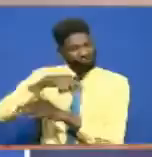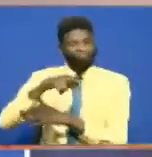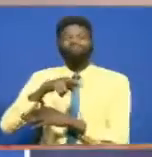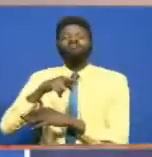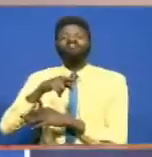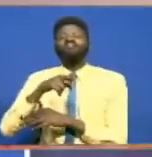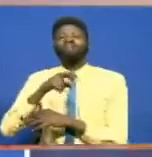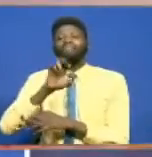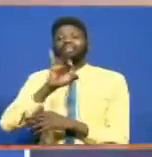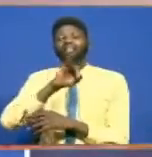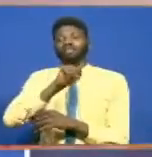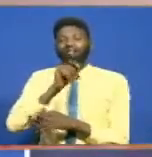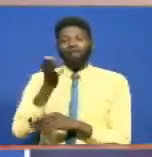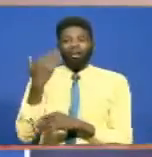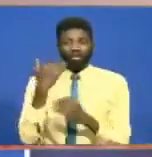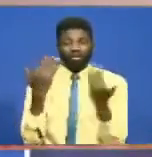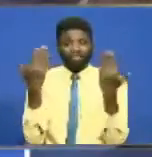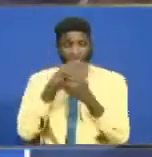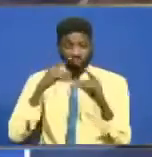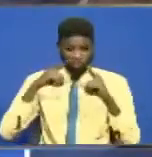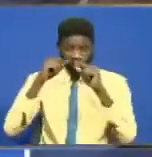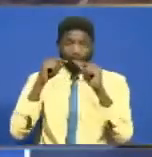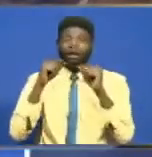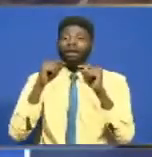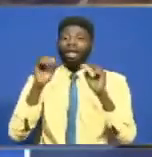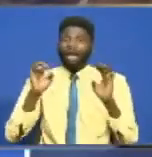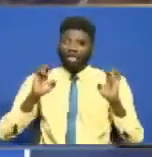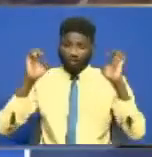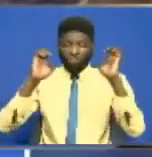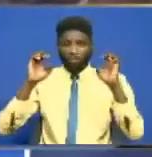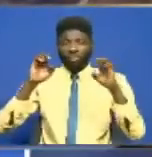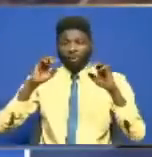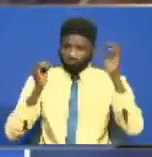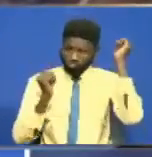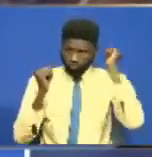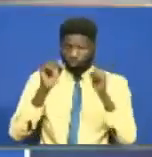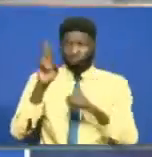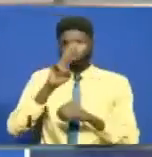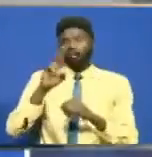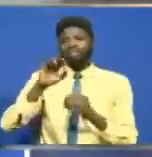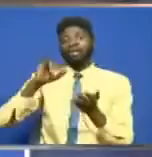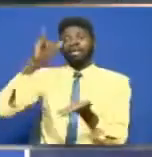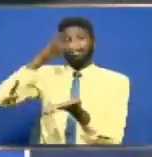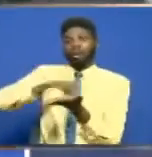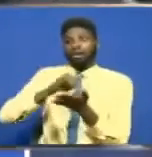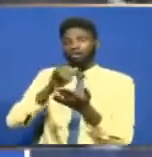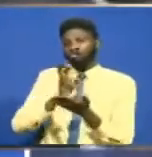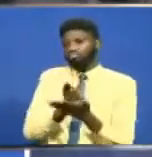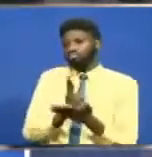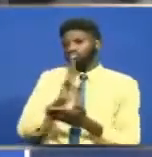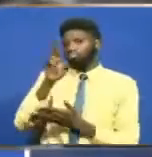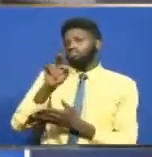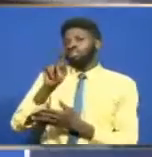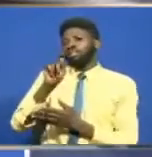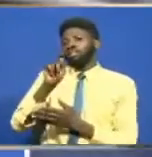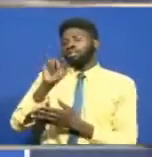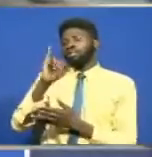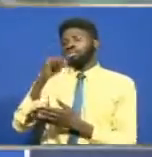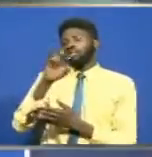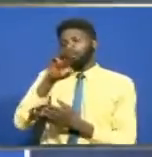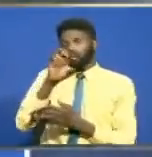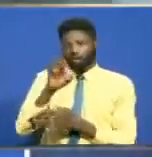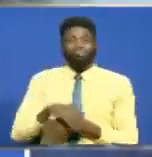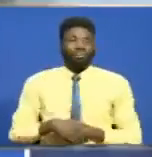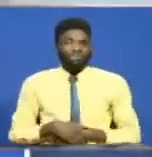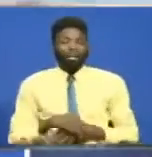He has accused the Ethiopian National Forces of using the airport to launch attacks on Tigray. Ethiopia's federal government